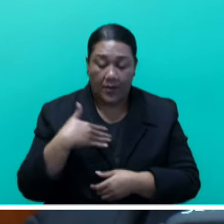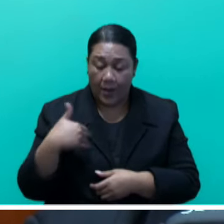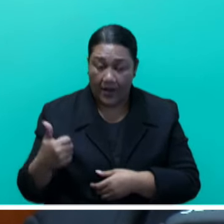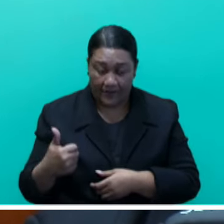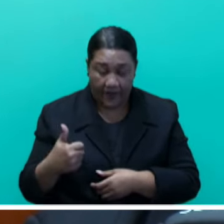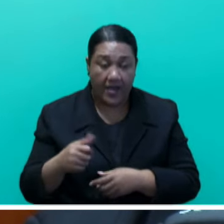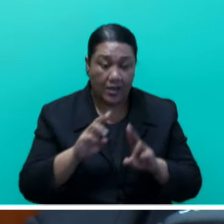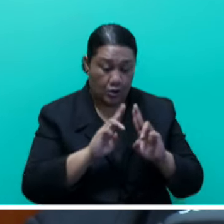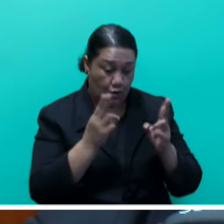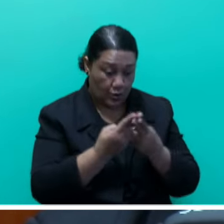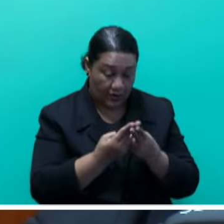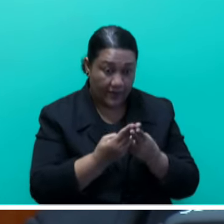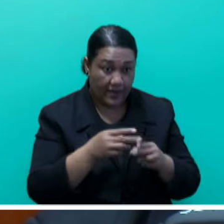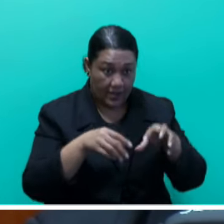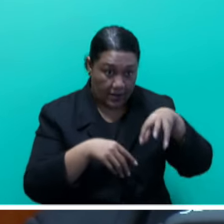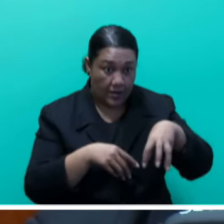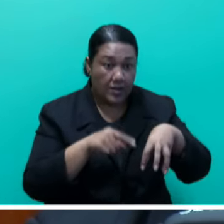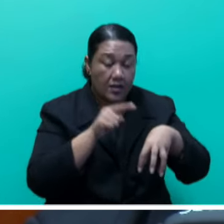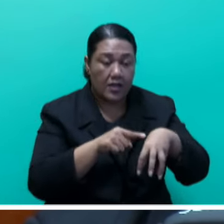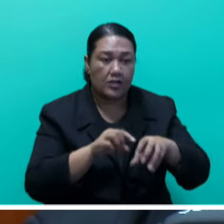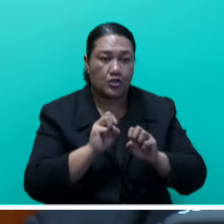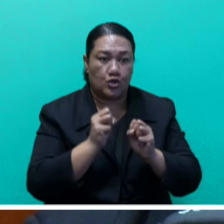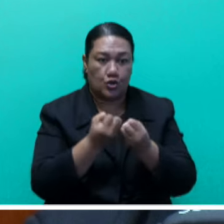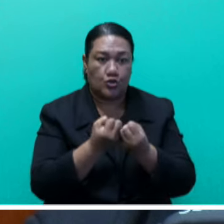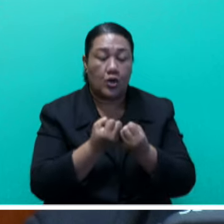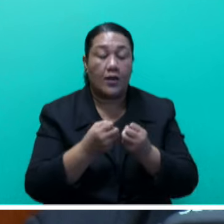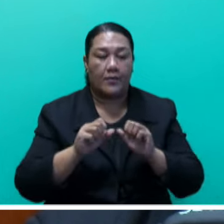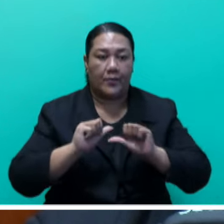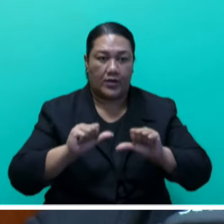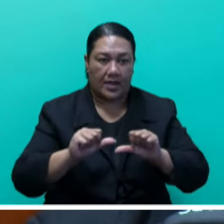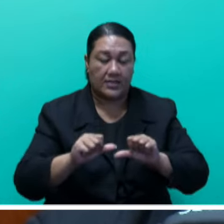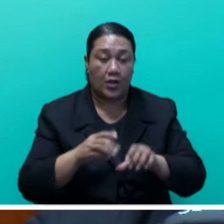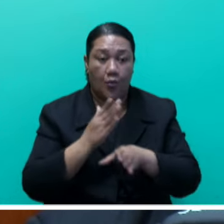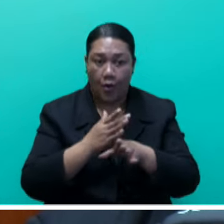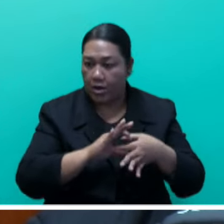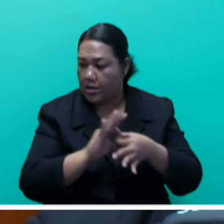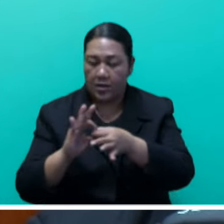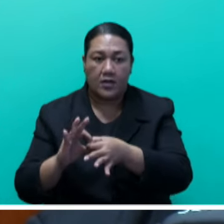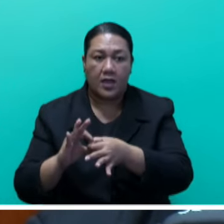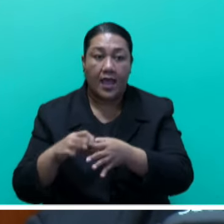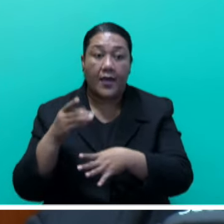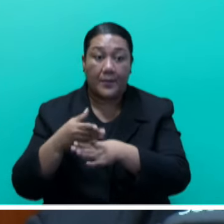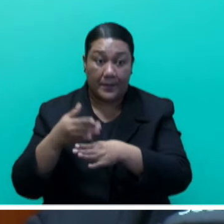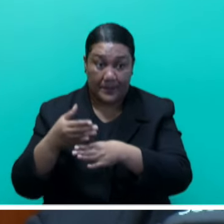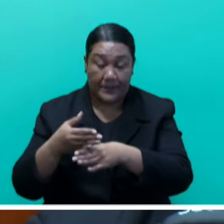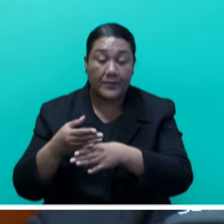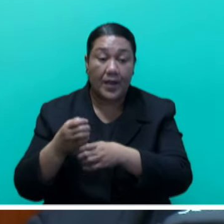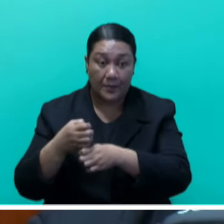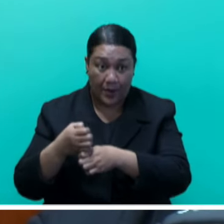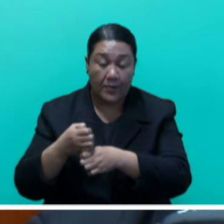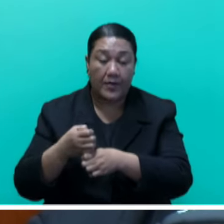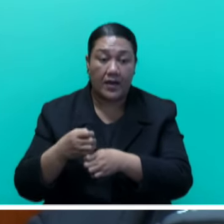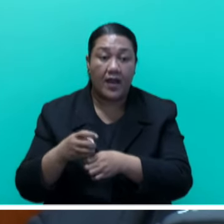Unit within the Department of Social Protection, who will be working in close partnership with employers, our